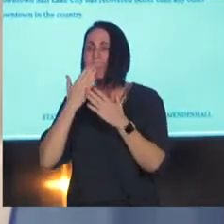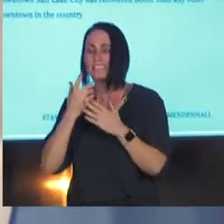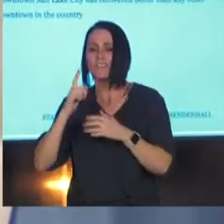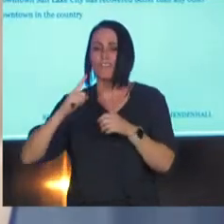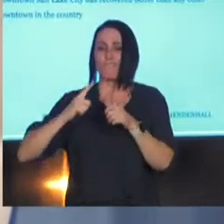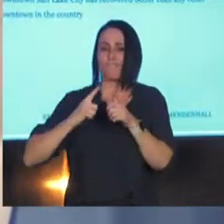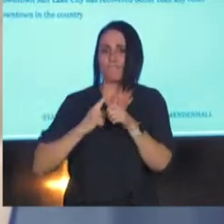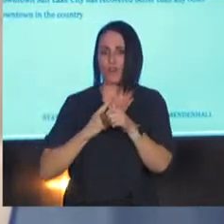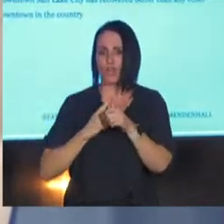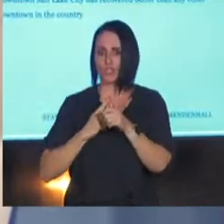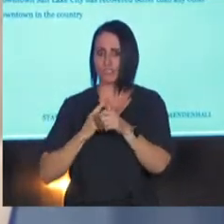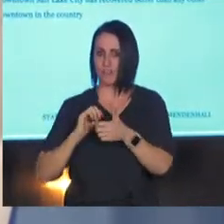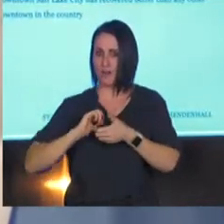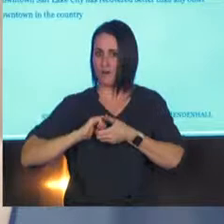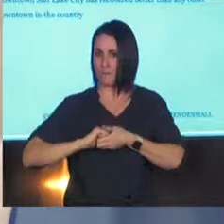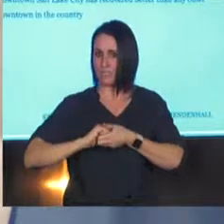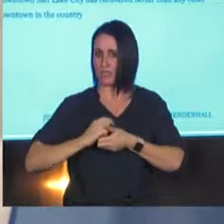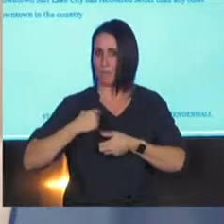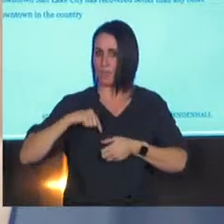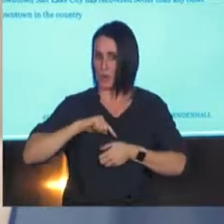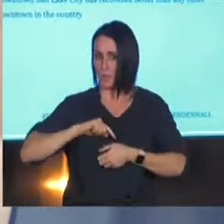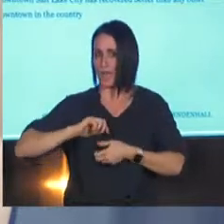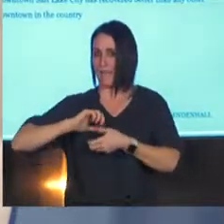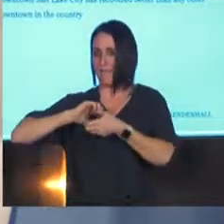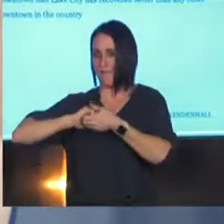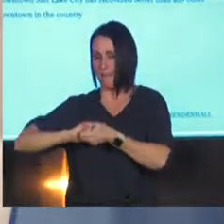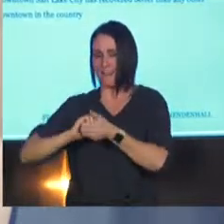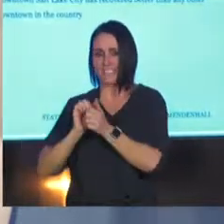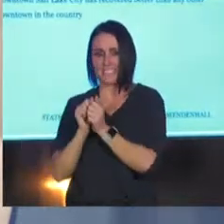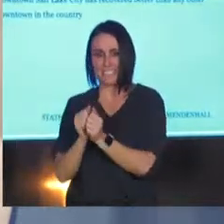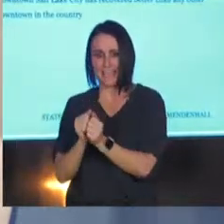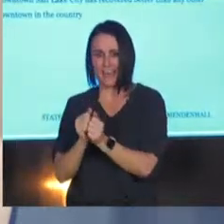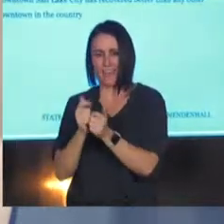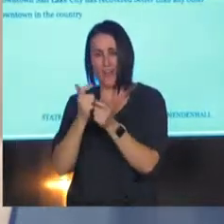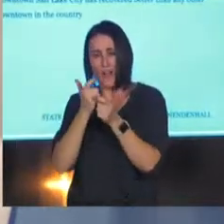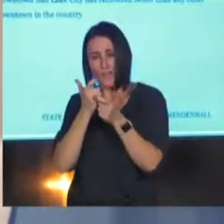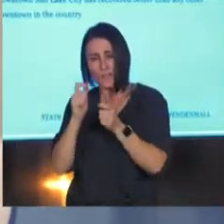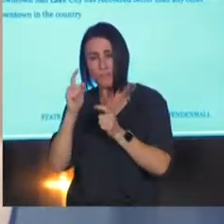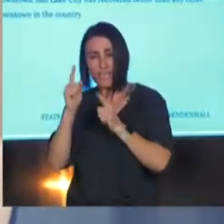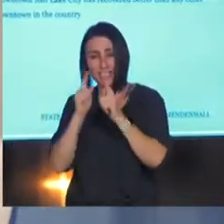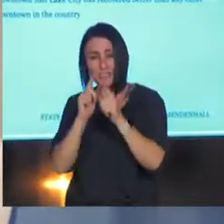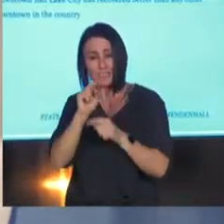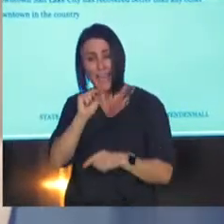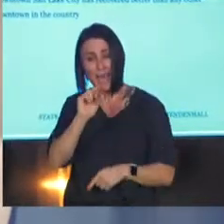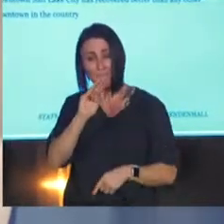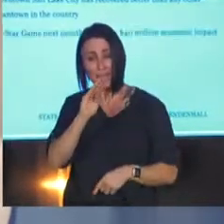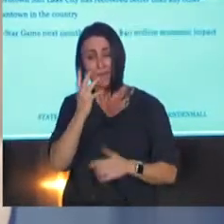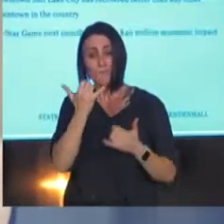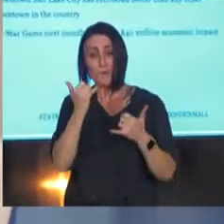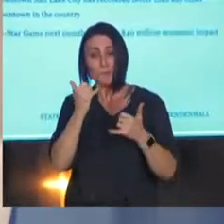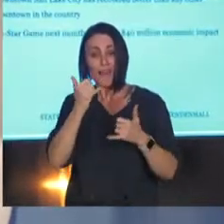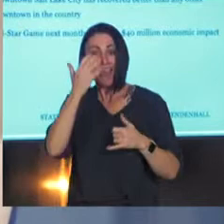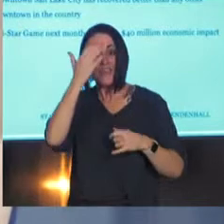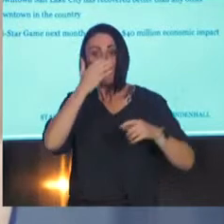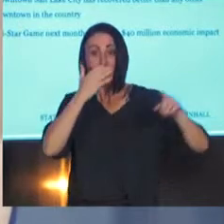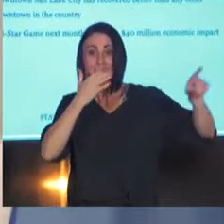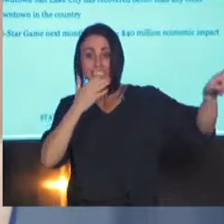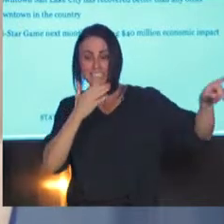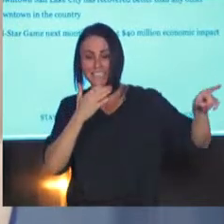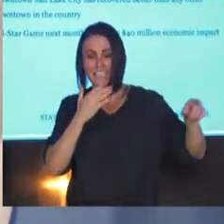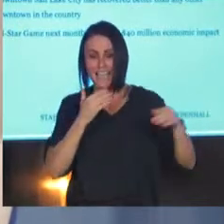first of their kind partnerships that we forged together. The biggest stars in the NBA are going to be playing in our front yard next